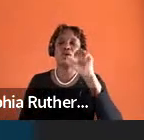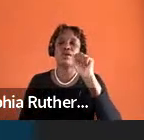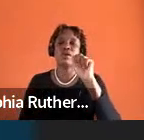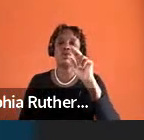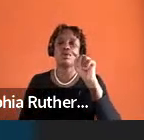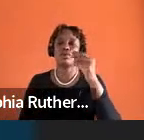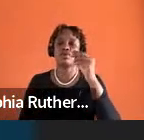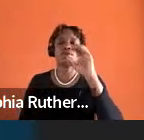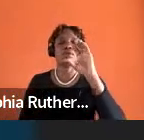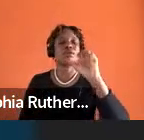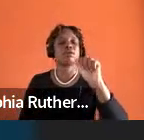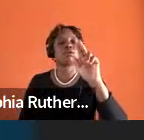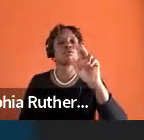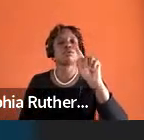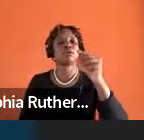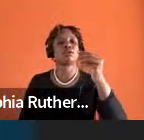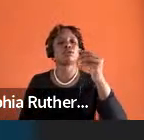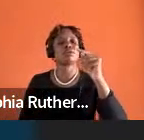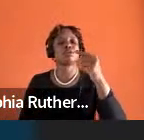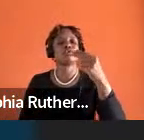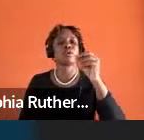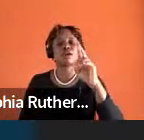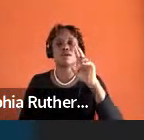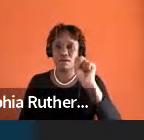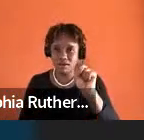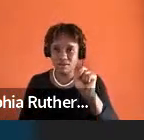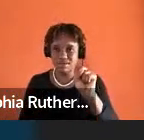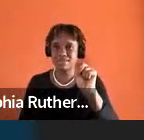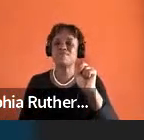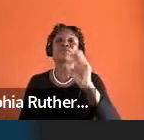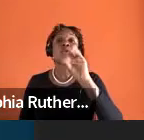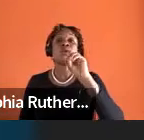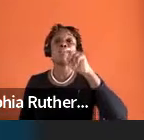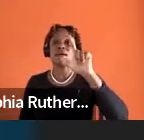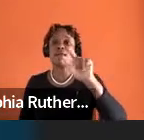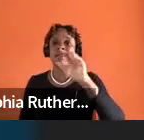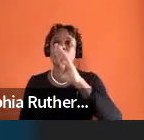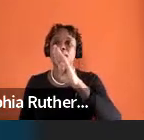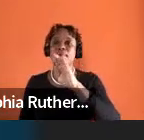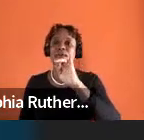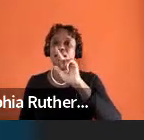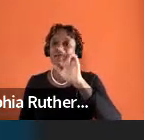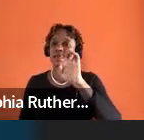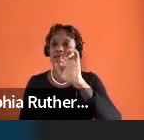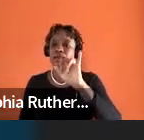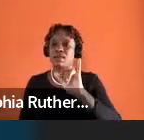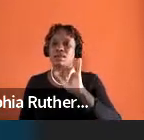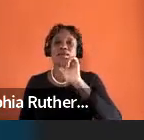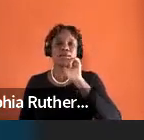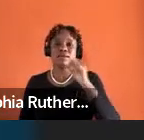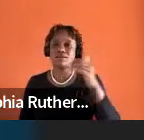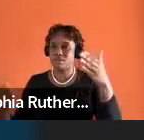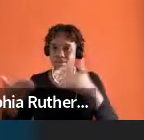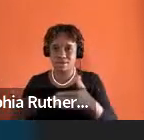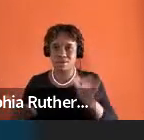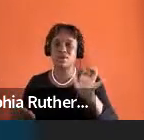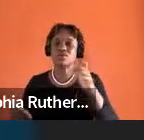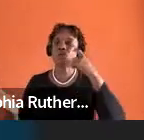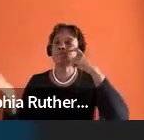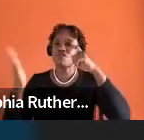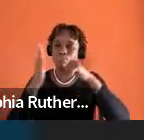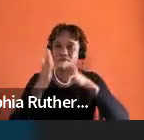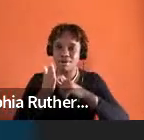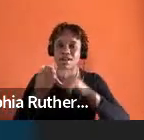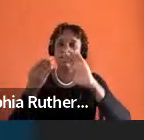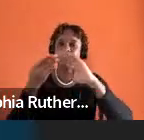paper, Opal Bailey, who is unavoidably absent. And of course, I did recognize our conference host